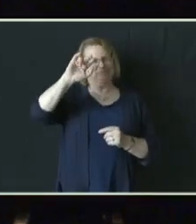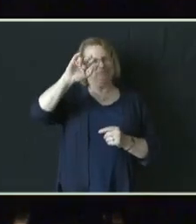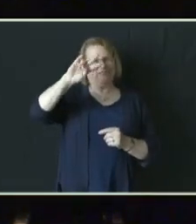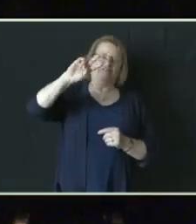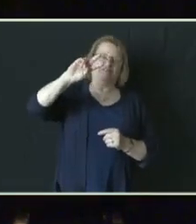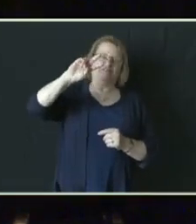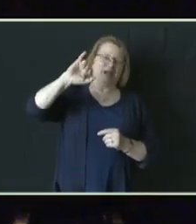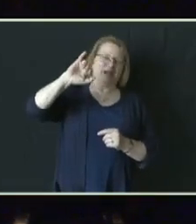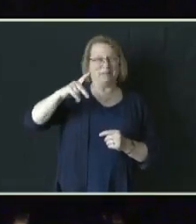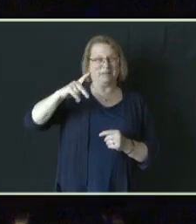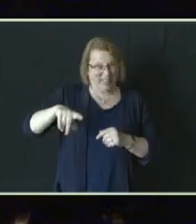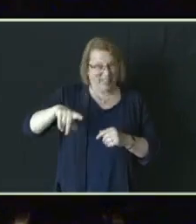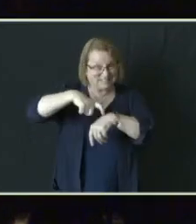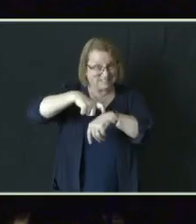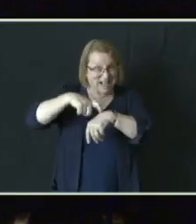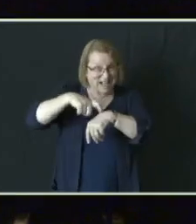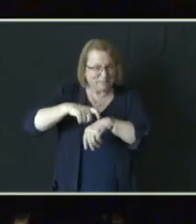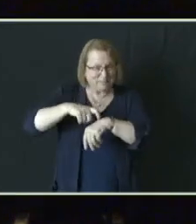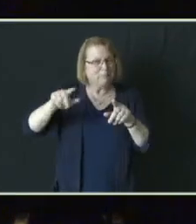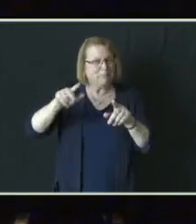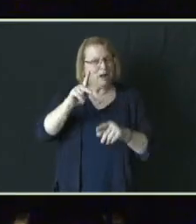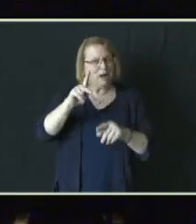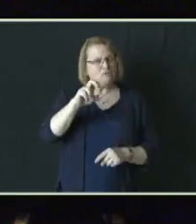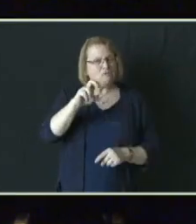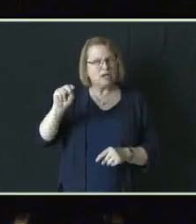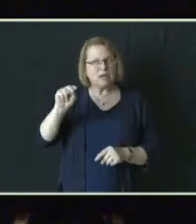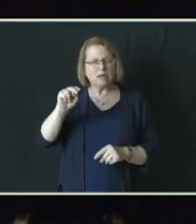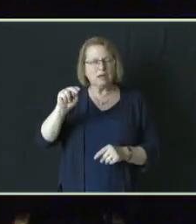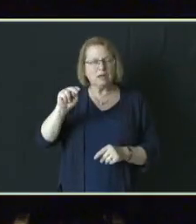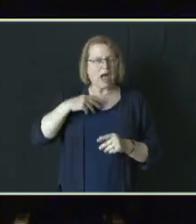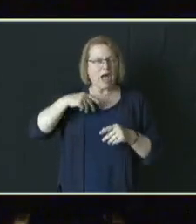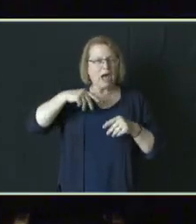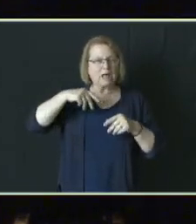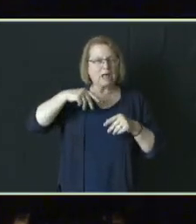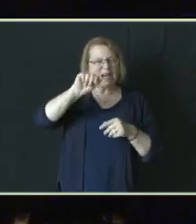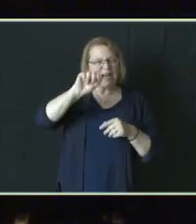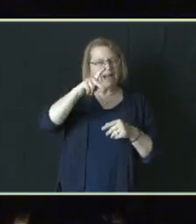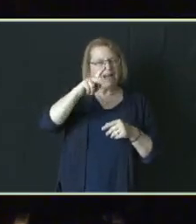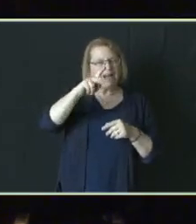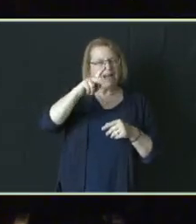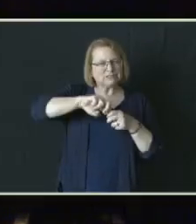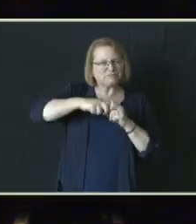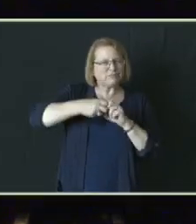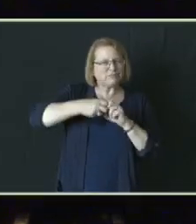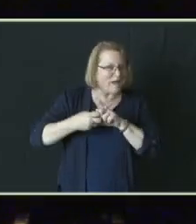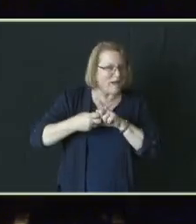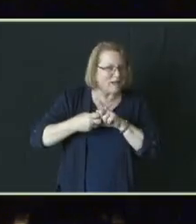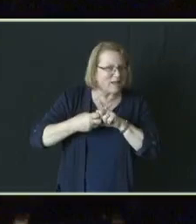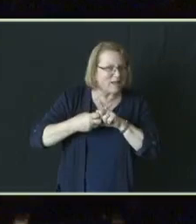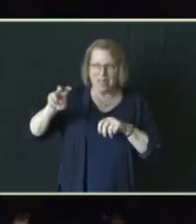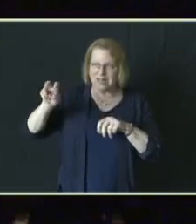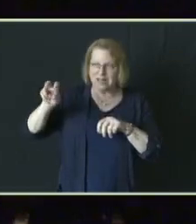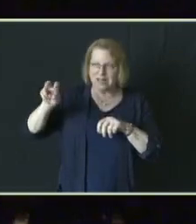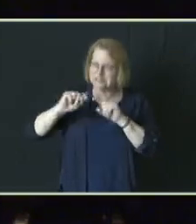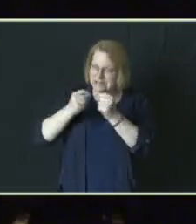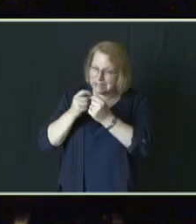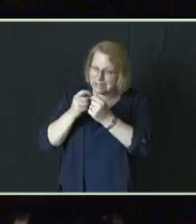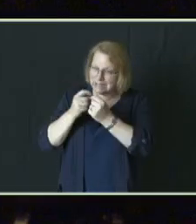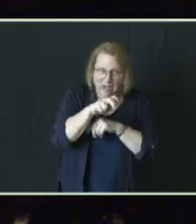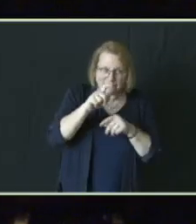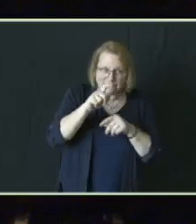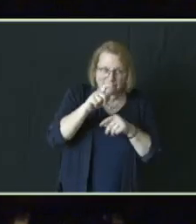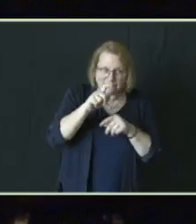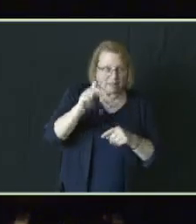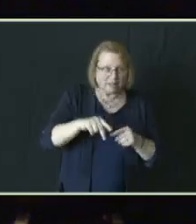76ers, Kareem suffered a severe ankle sprain. When the team traveled to Philadelphia for Game 6, needing 1 victory